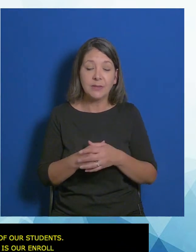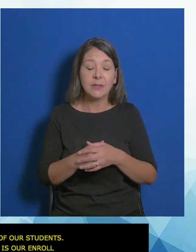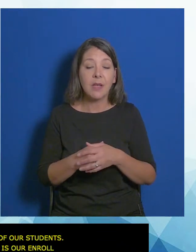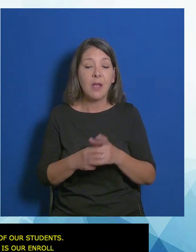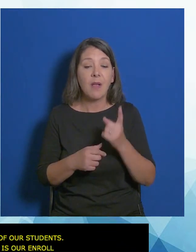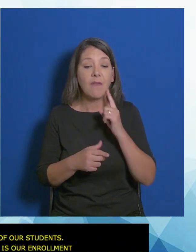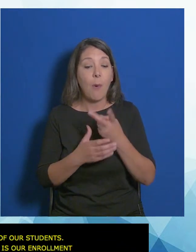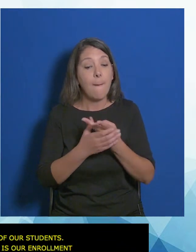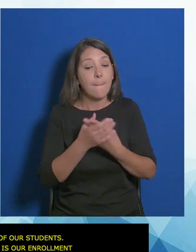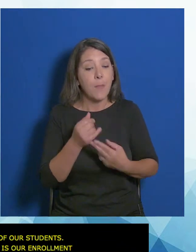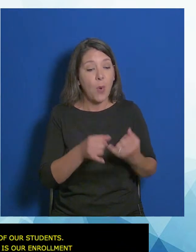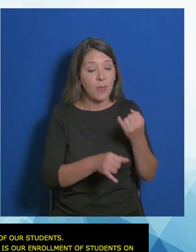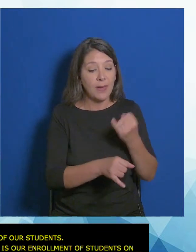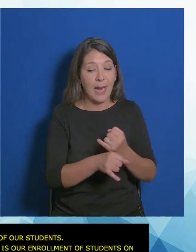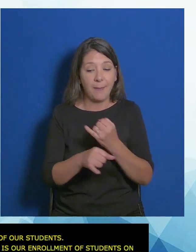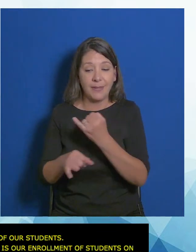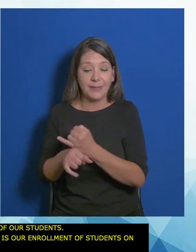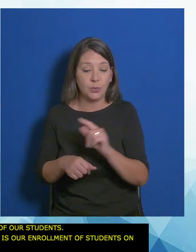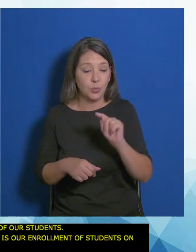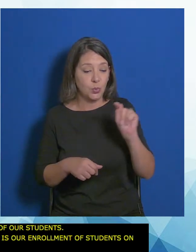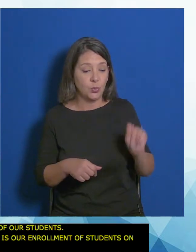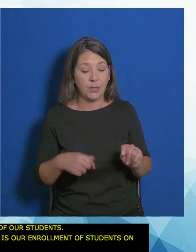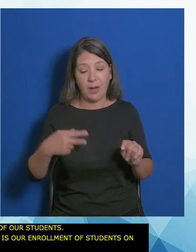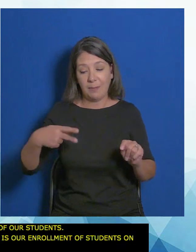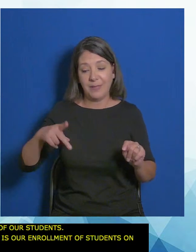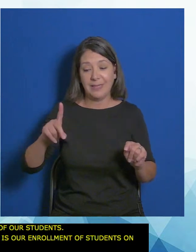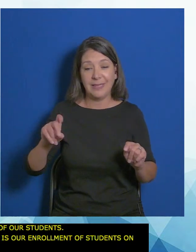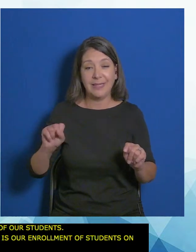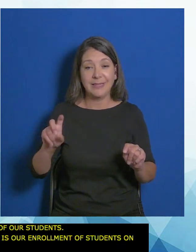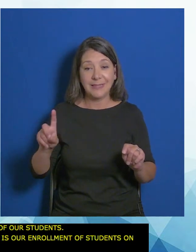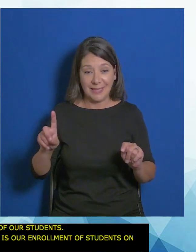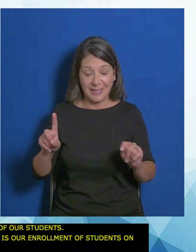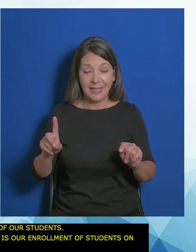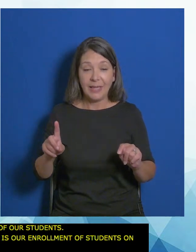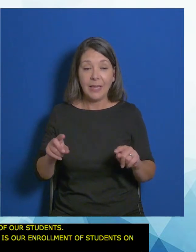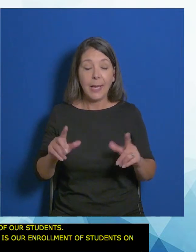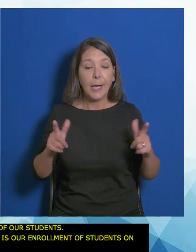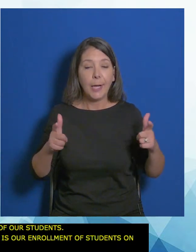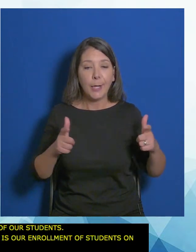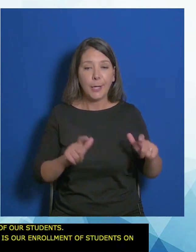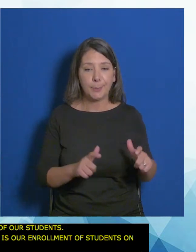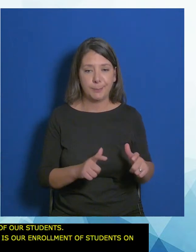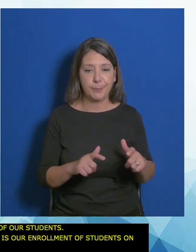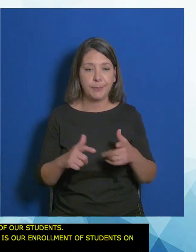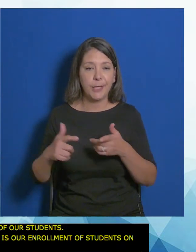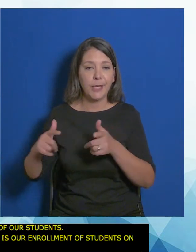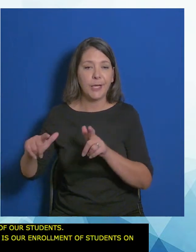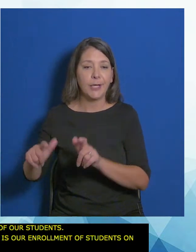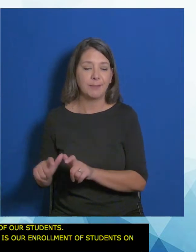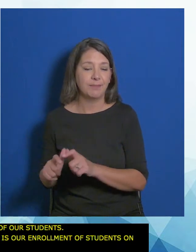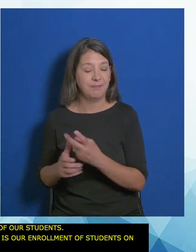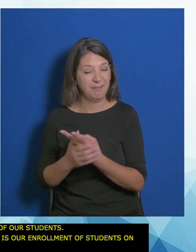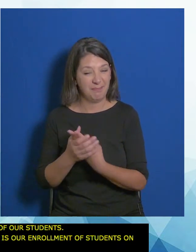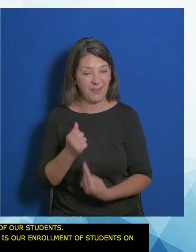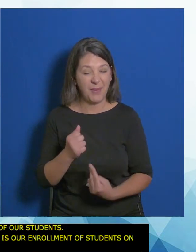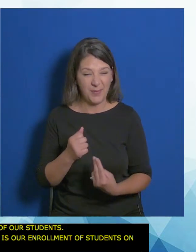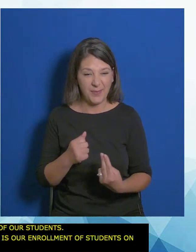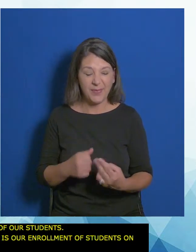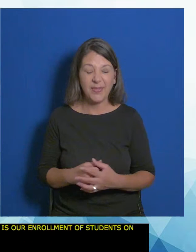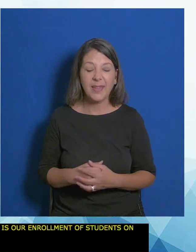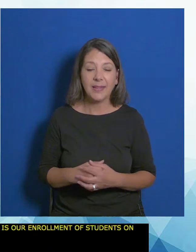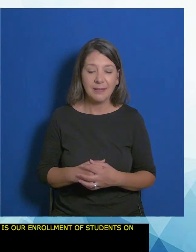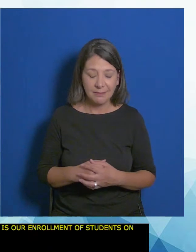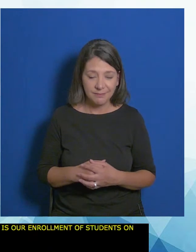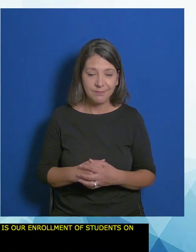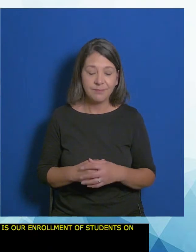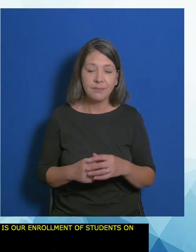both campuses continue to decline. The number of students we